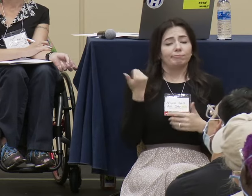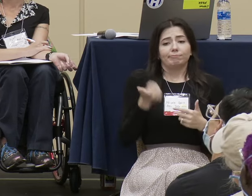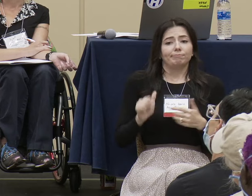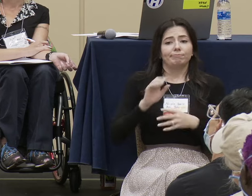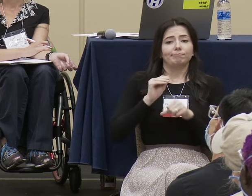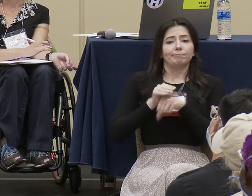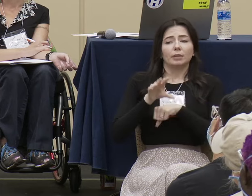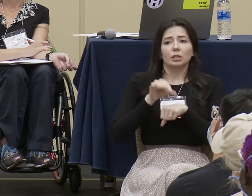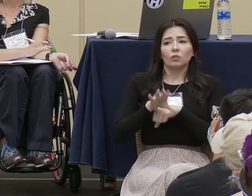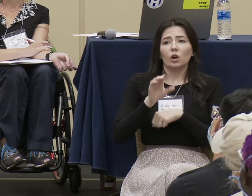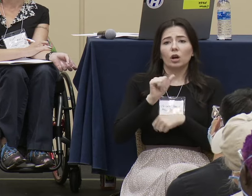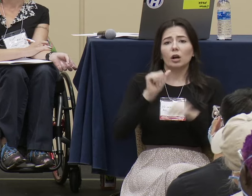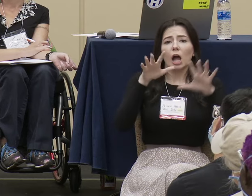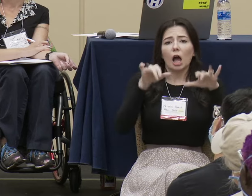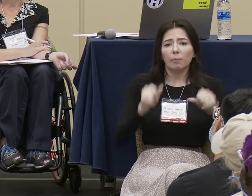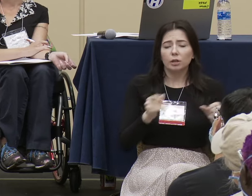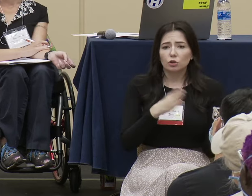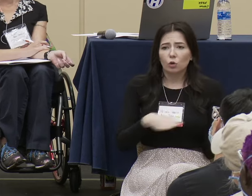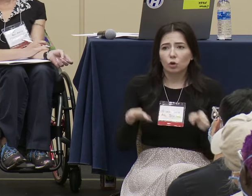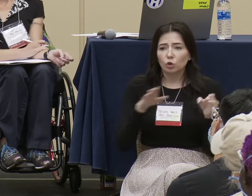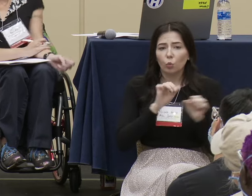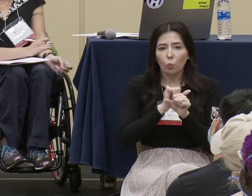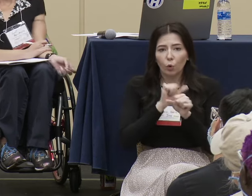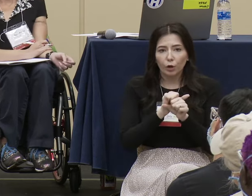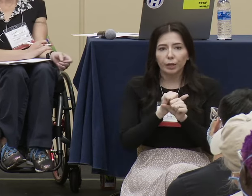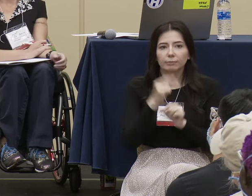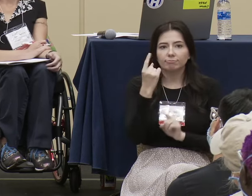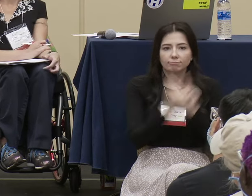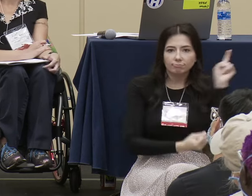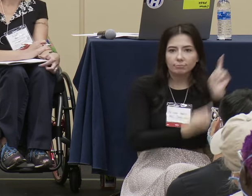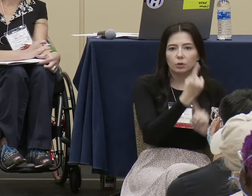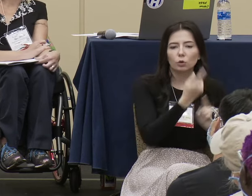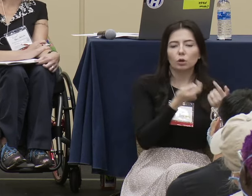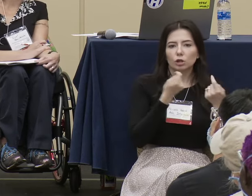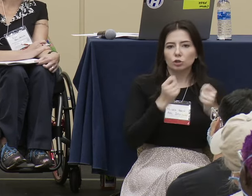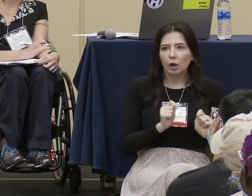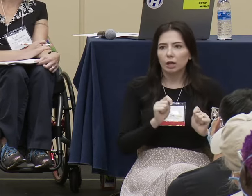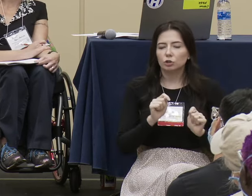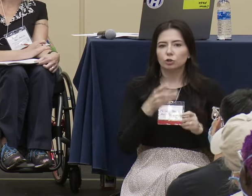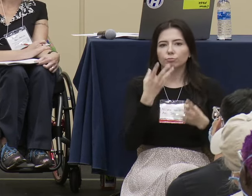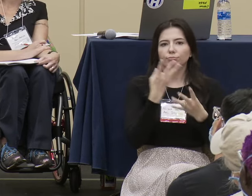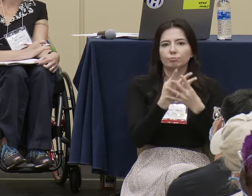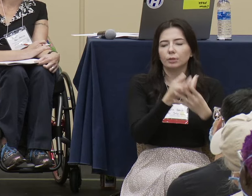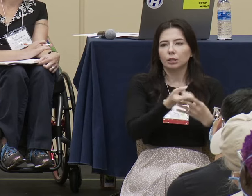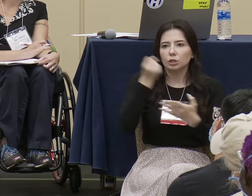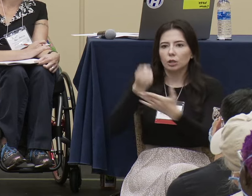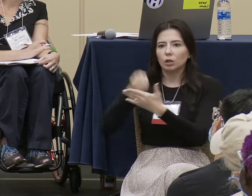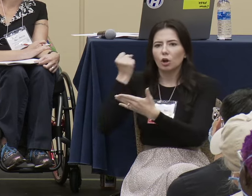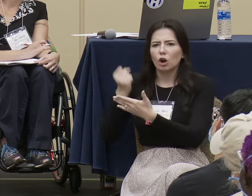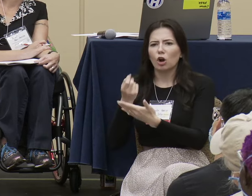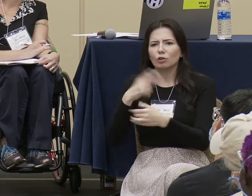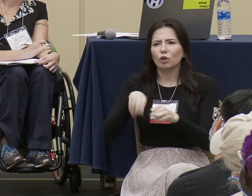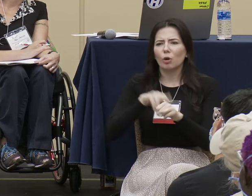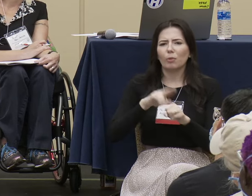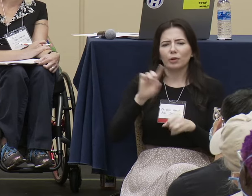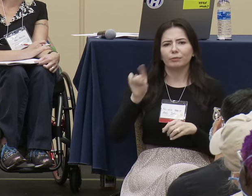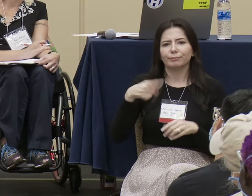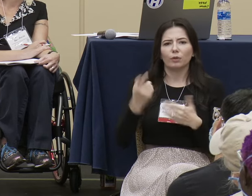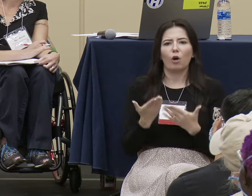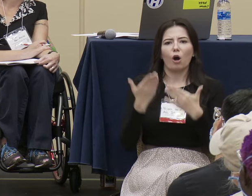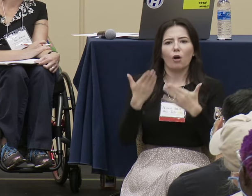abolitionist organizers working on the ground who, when trying to decarcerate people from prison, are usually offered only institutional